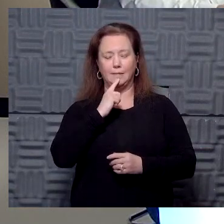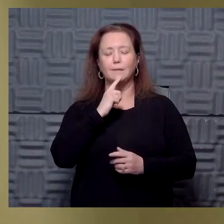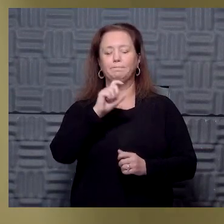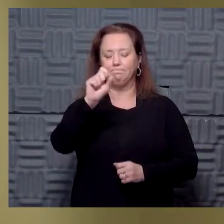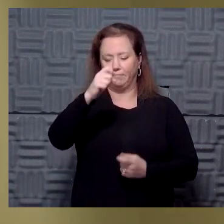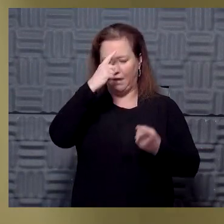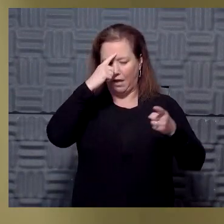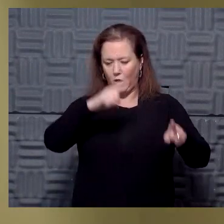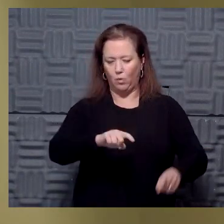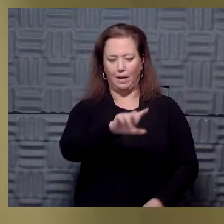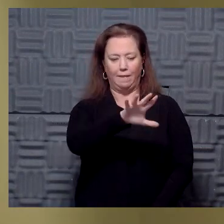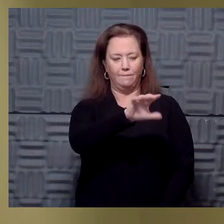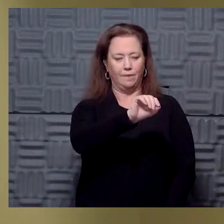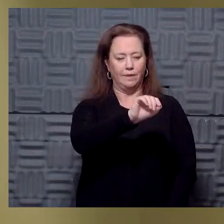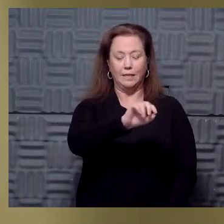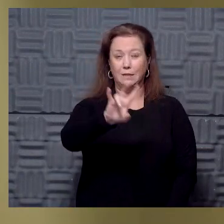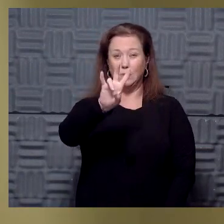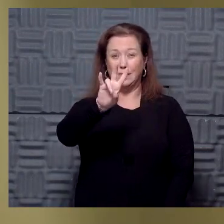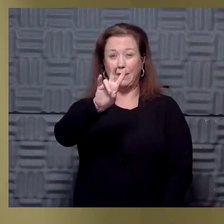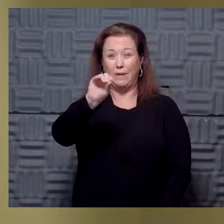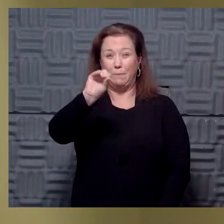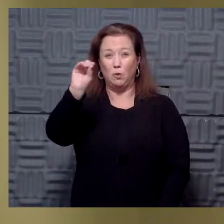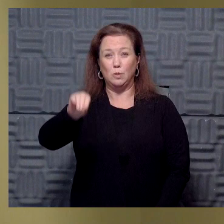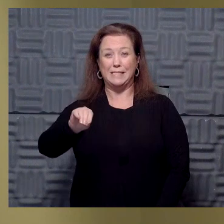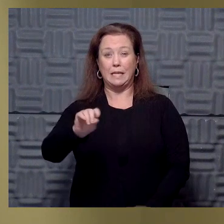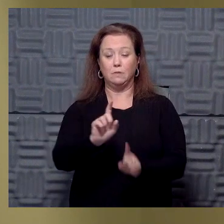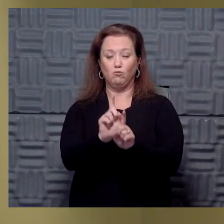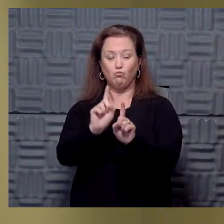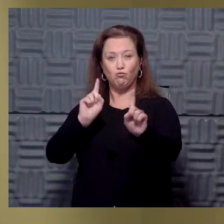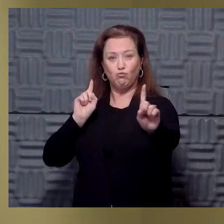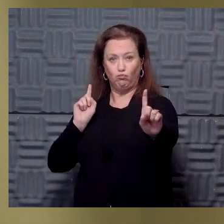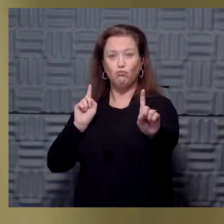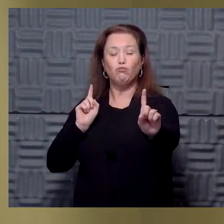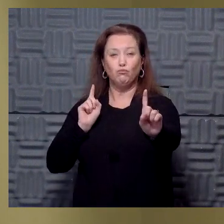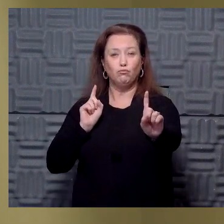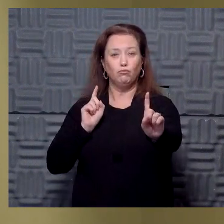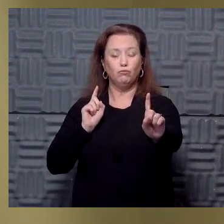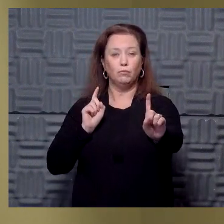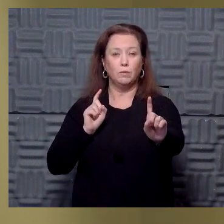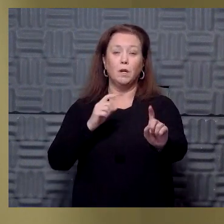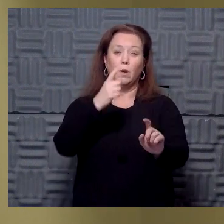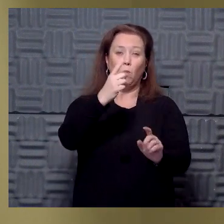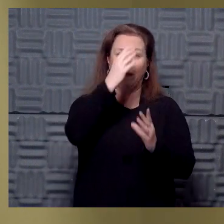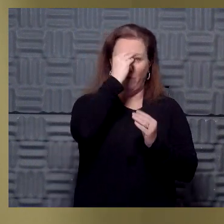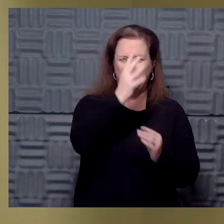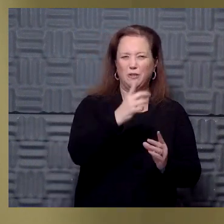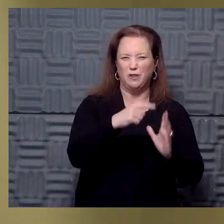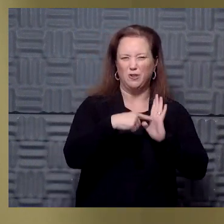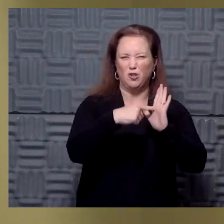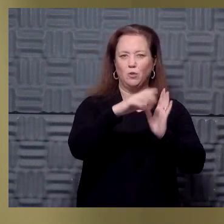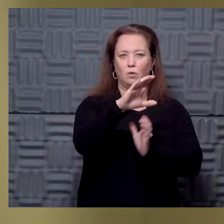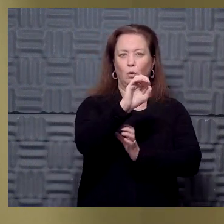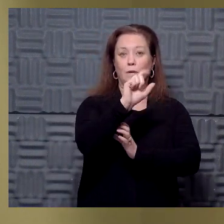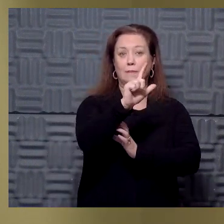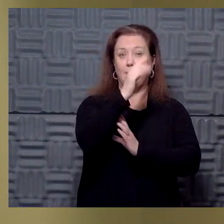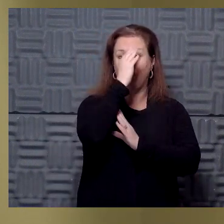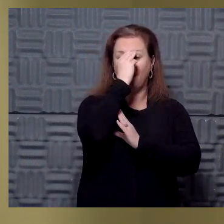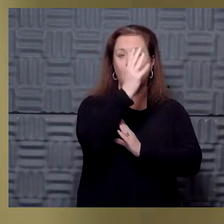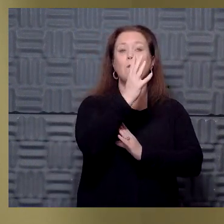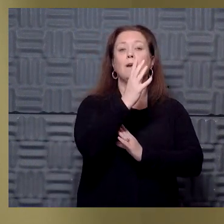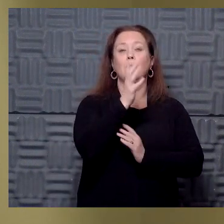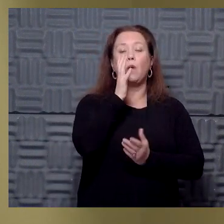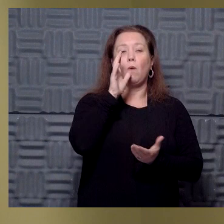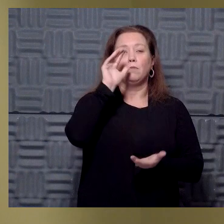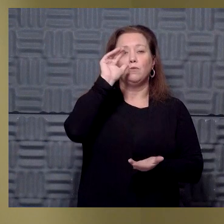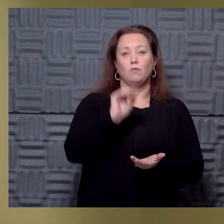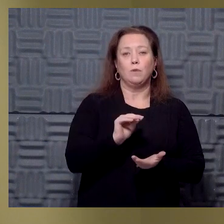physical distancing, social distancing, on that one arm of the data with the cell phones, that's really going to help decrease